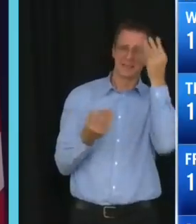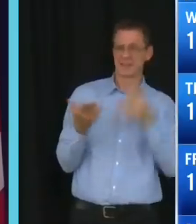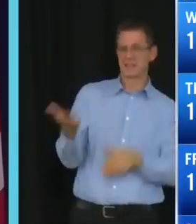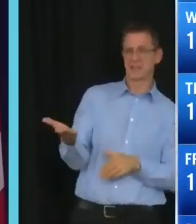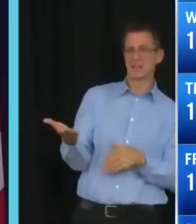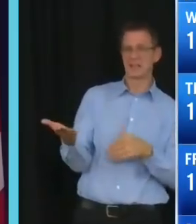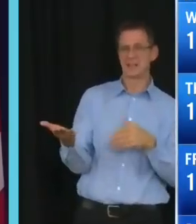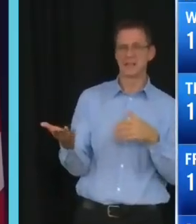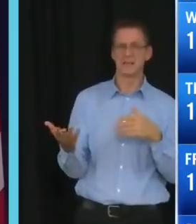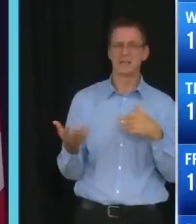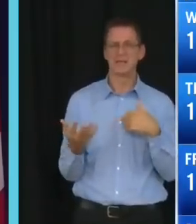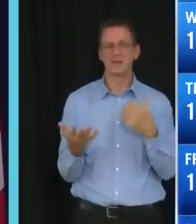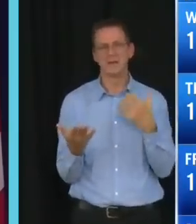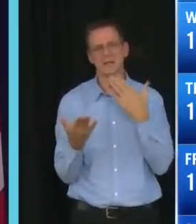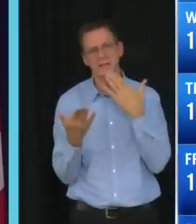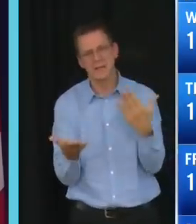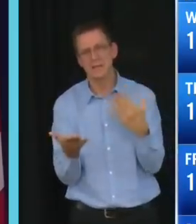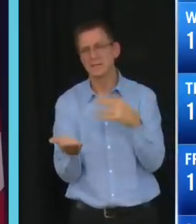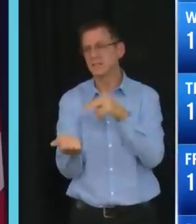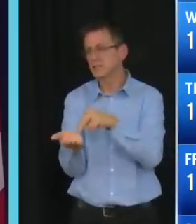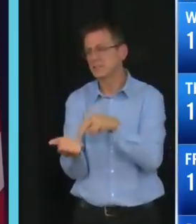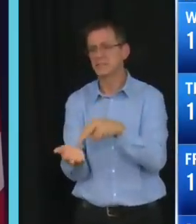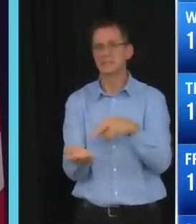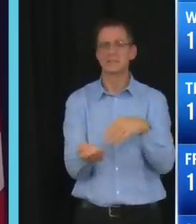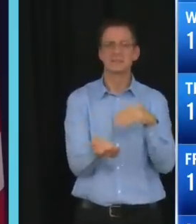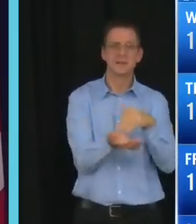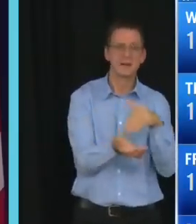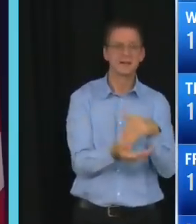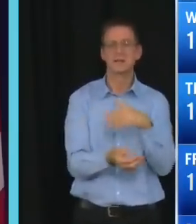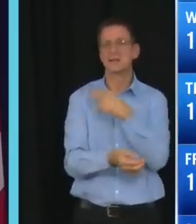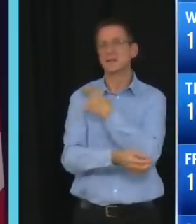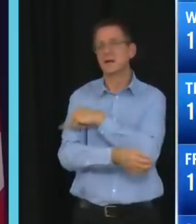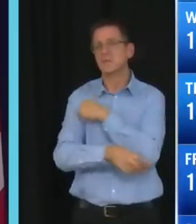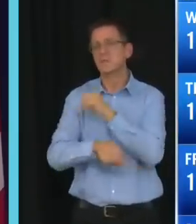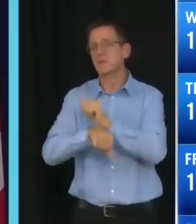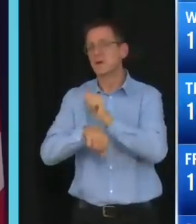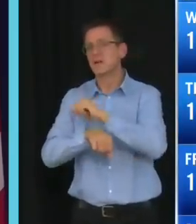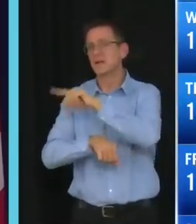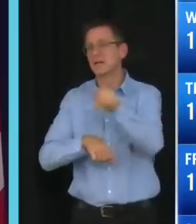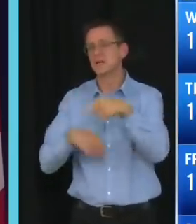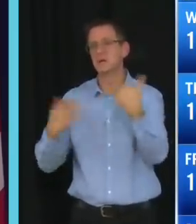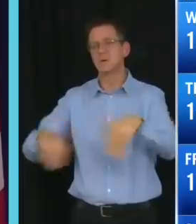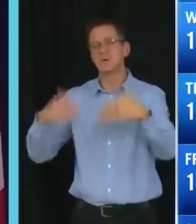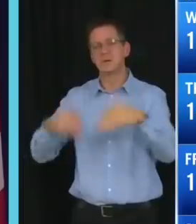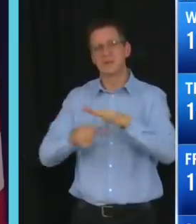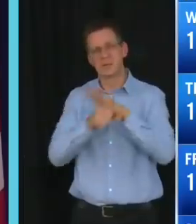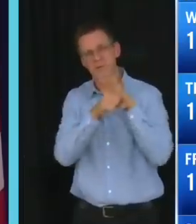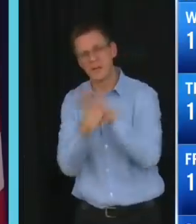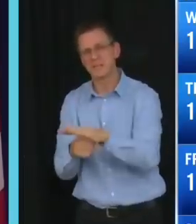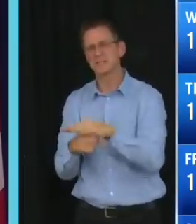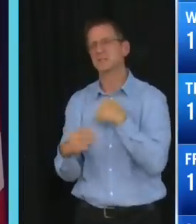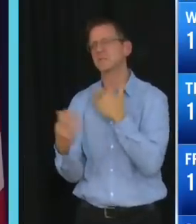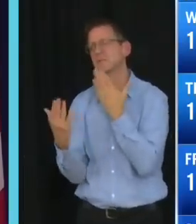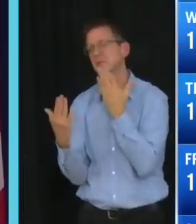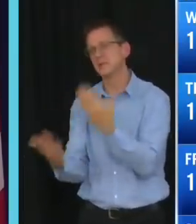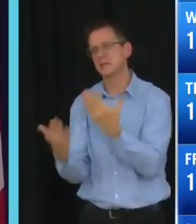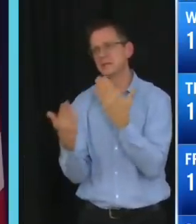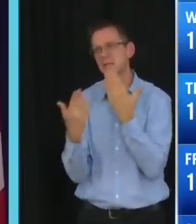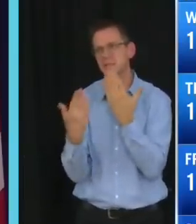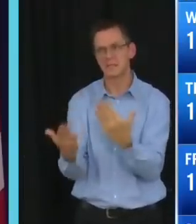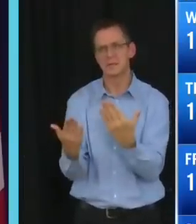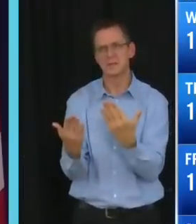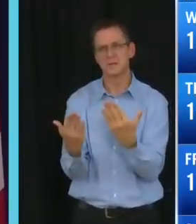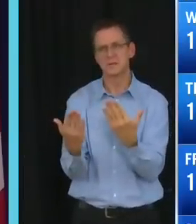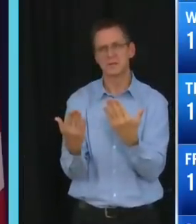coping with unimaginable stress. Please show patience for people who have different views than yours. And please